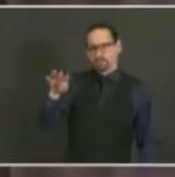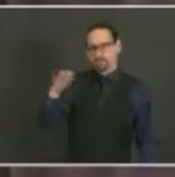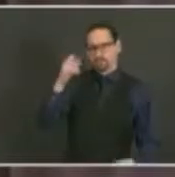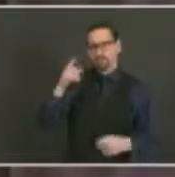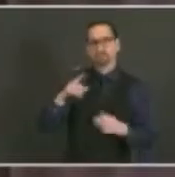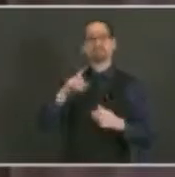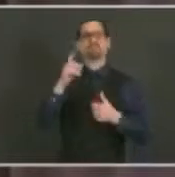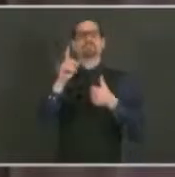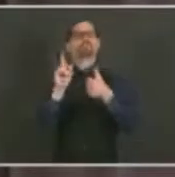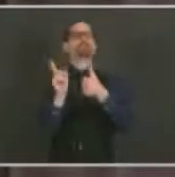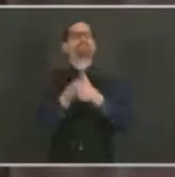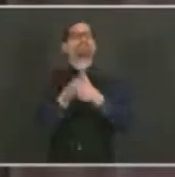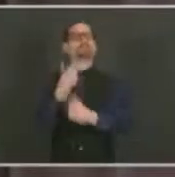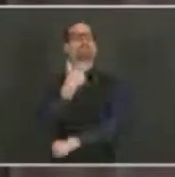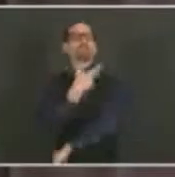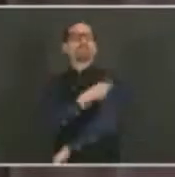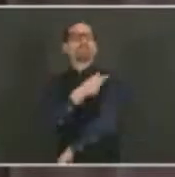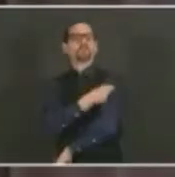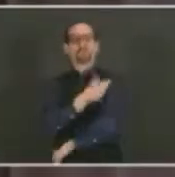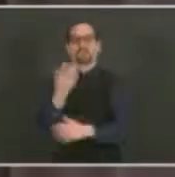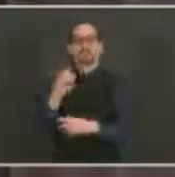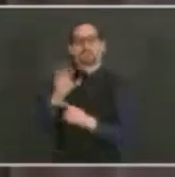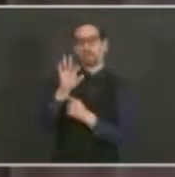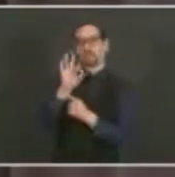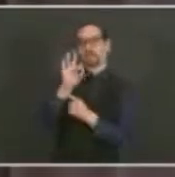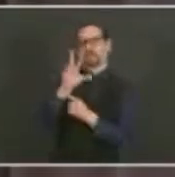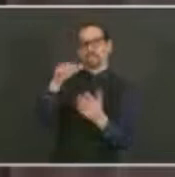93,489 first doses and